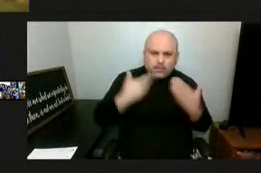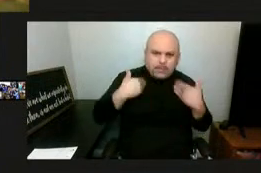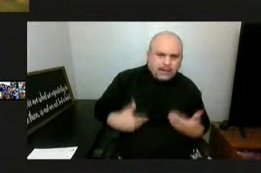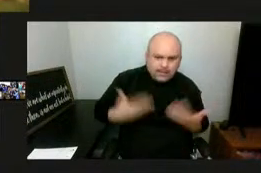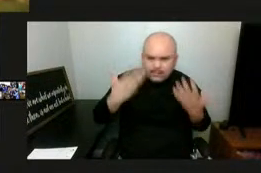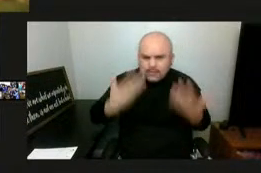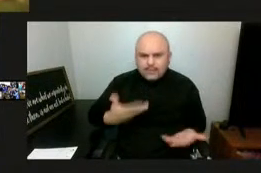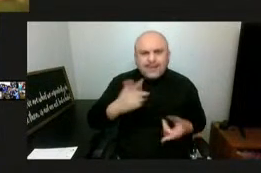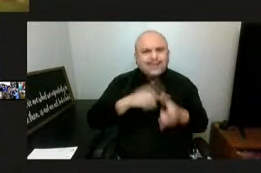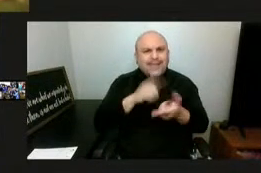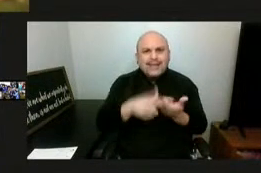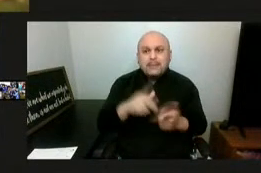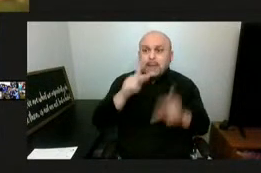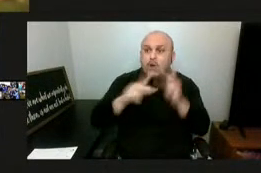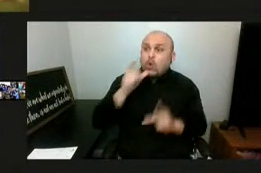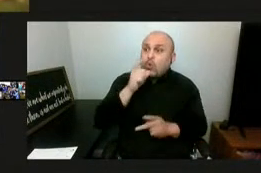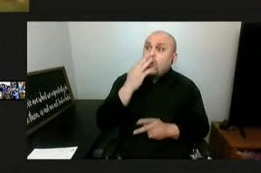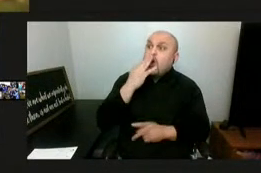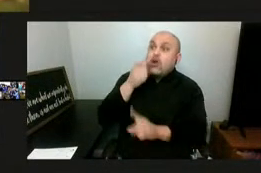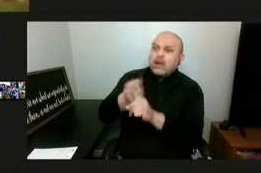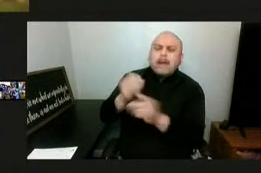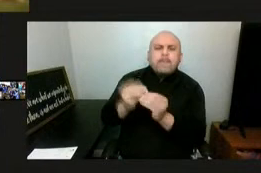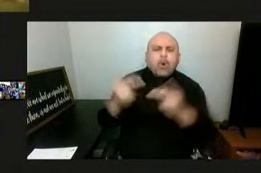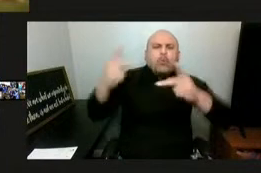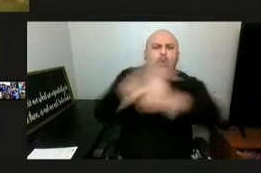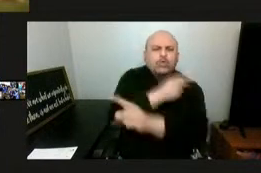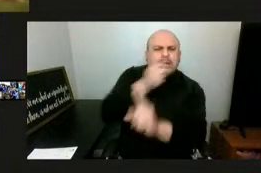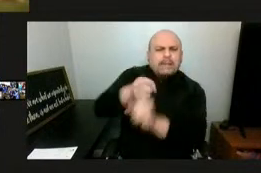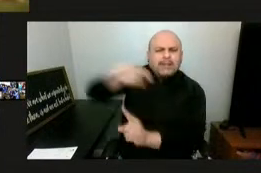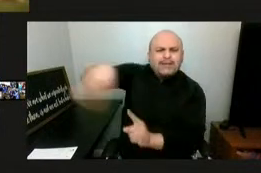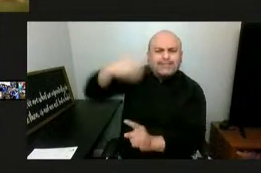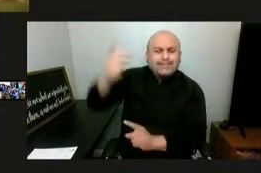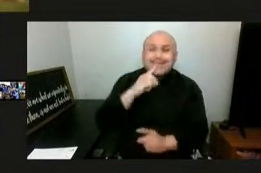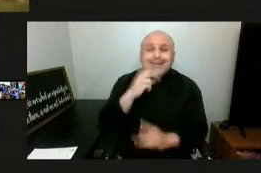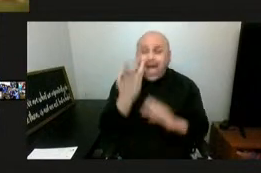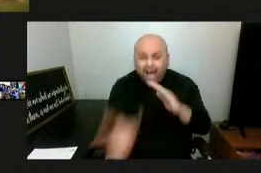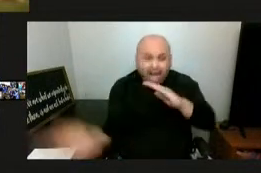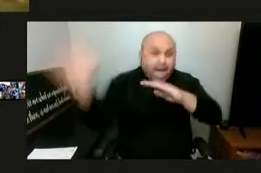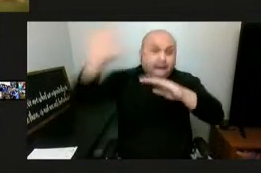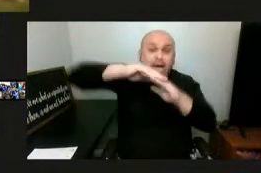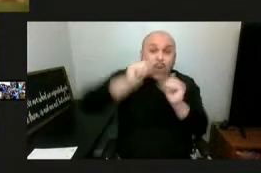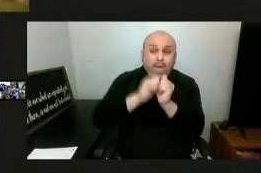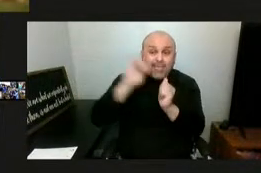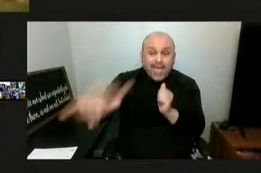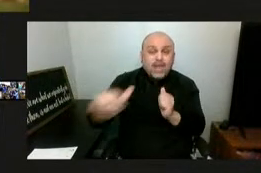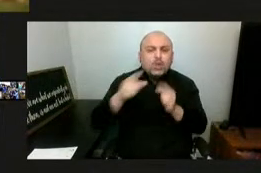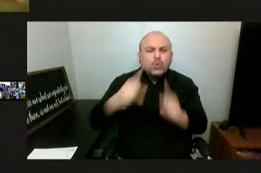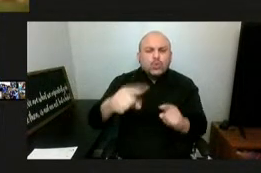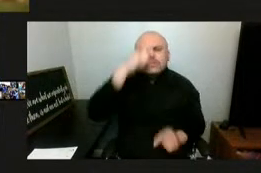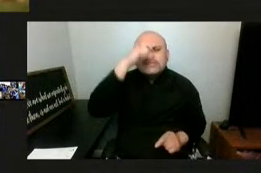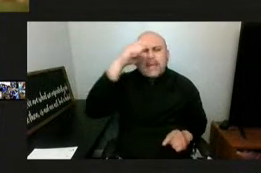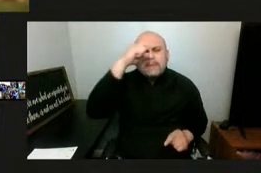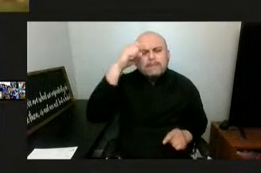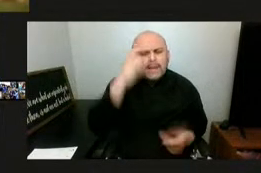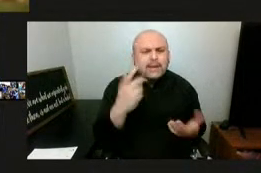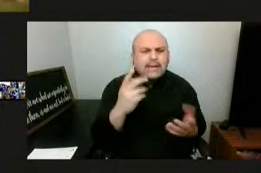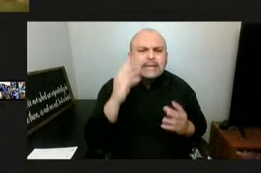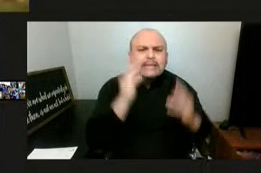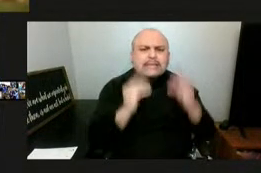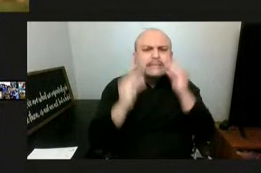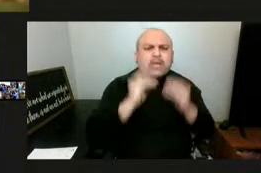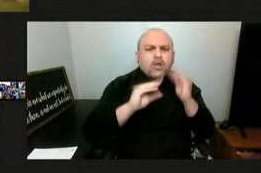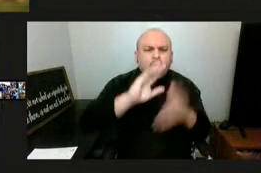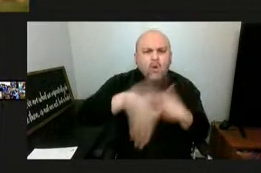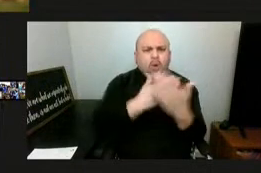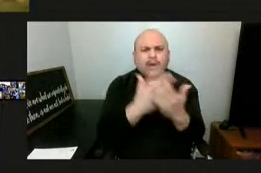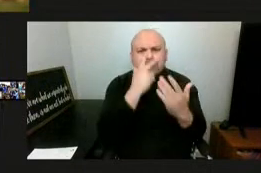been disproportionately impacted by. On top of that, we, during the summer, have experienced all of those events